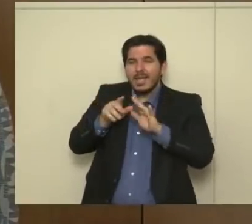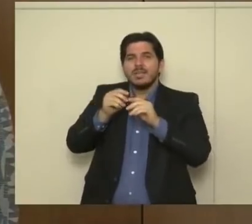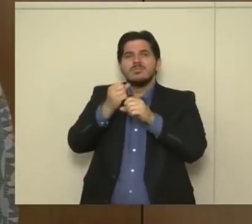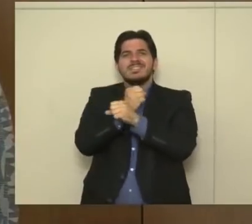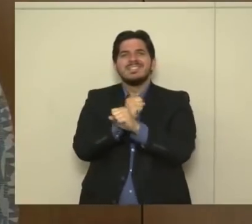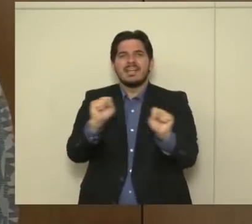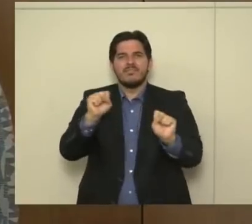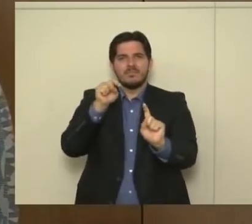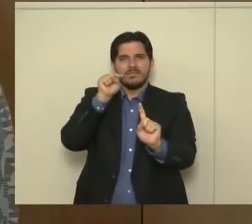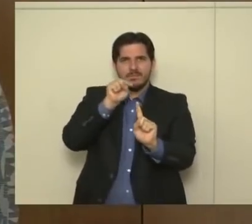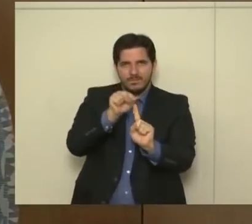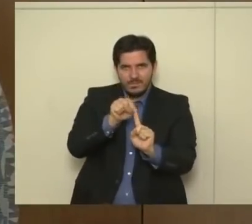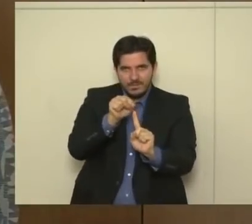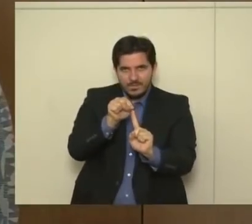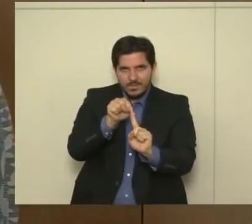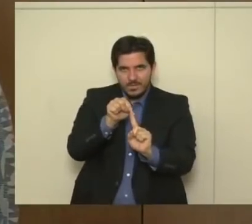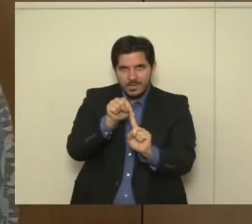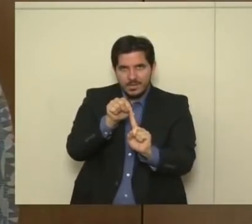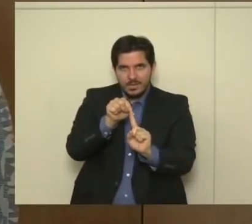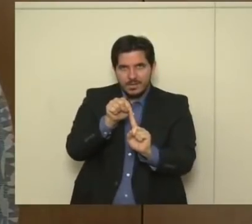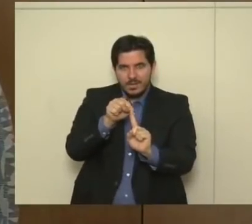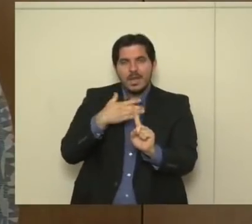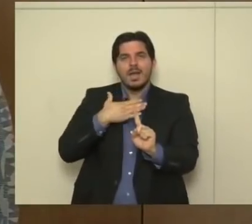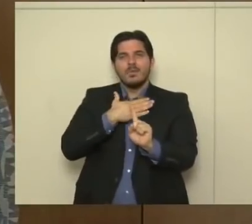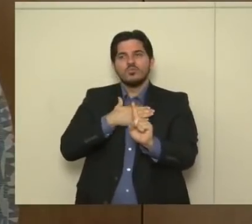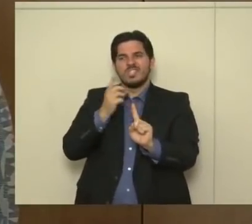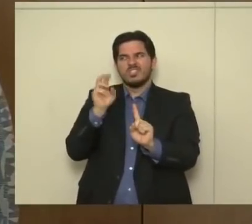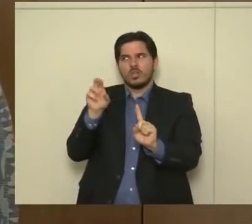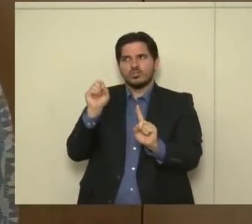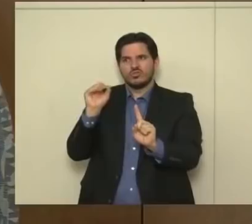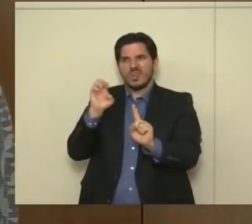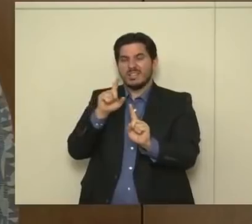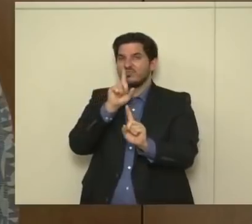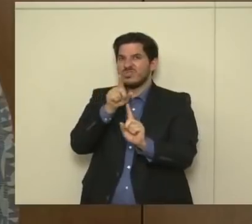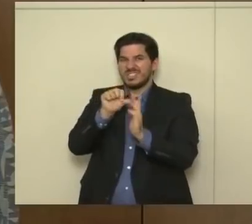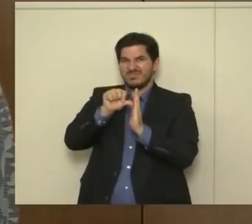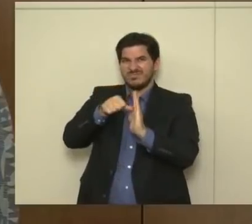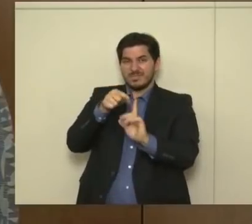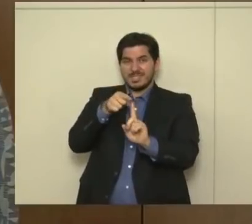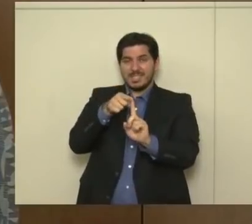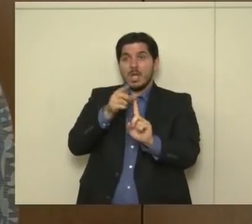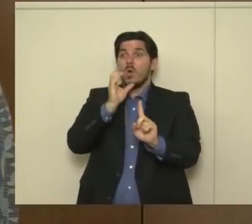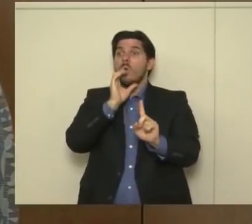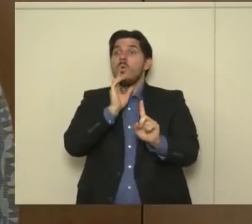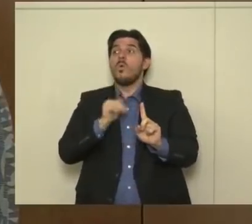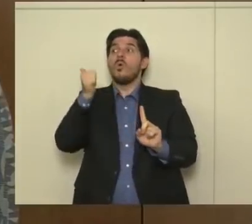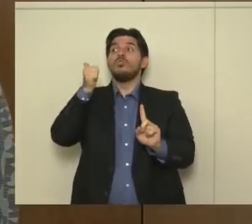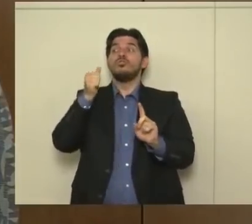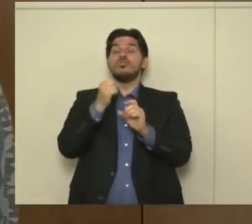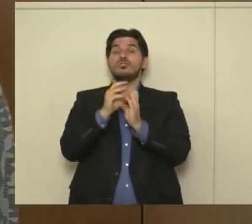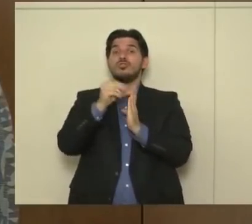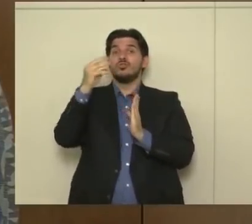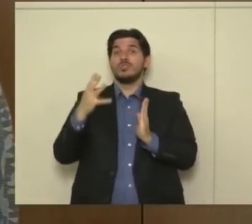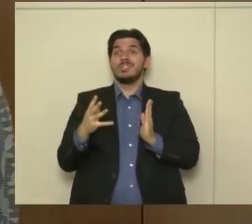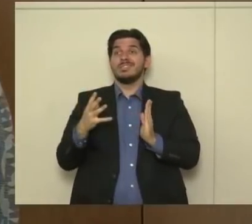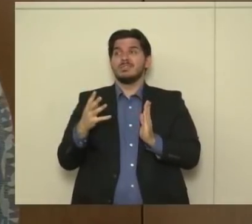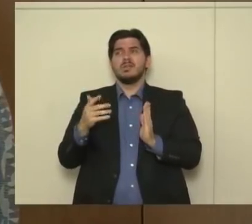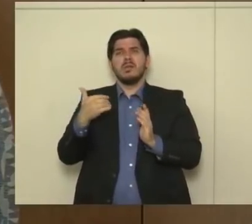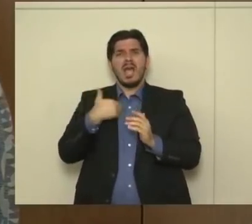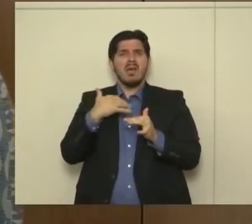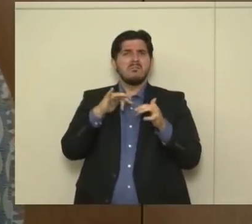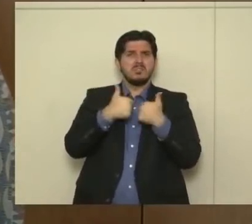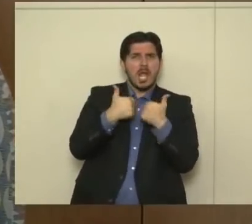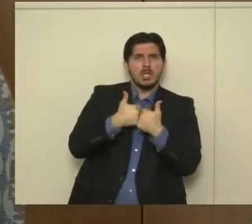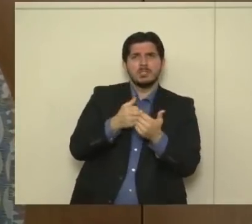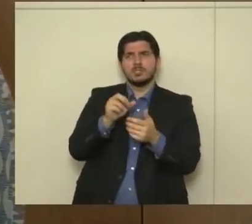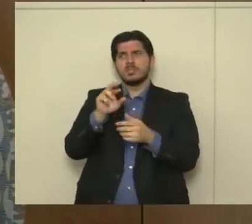Dr. Grace really honing in on the fact that older students have their own set of challenges and